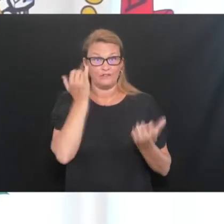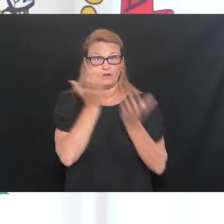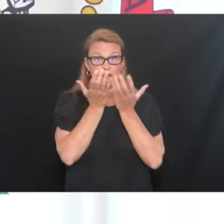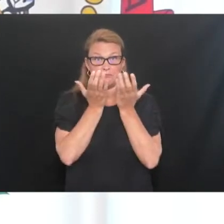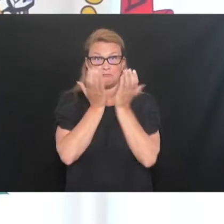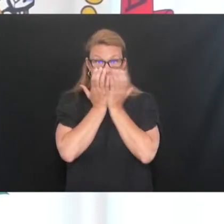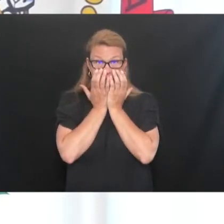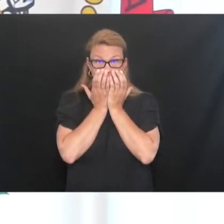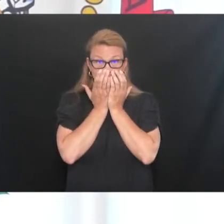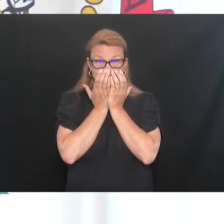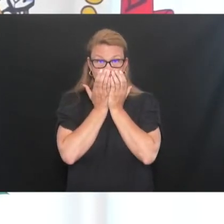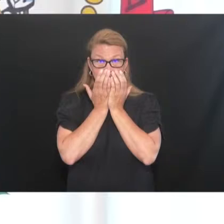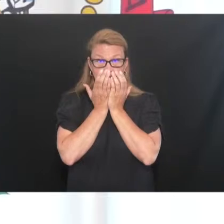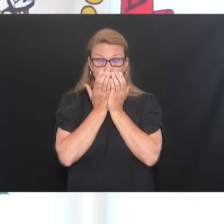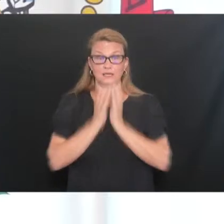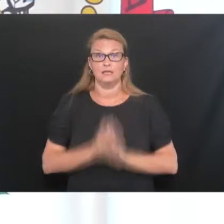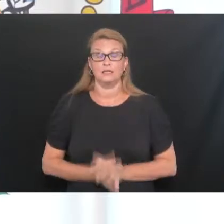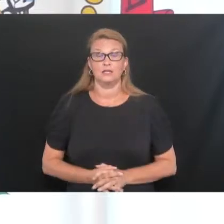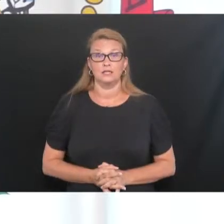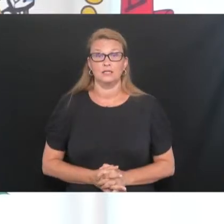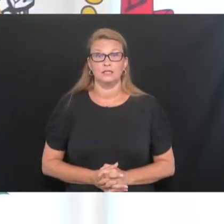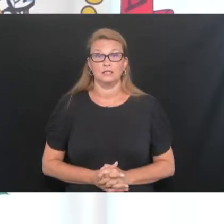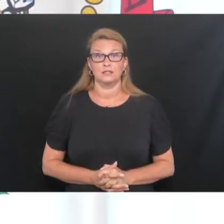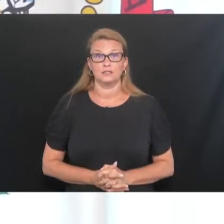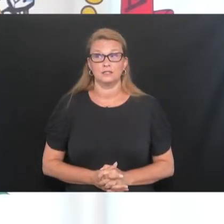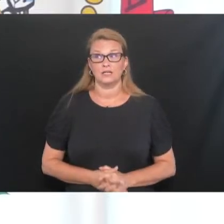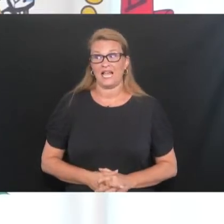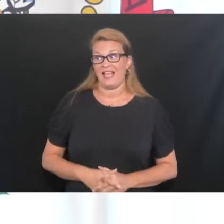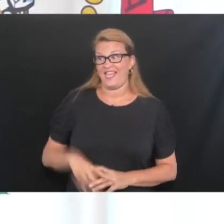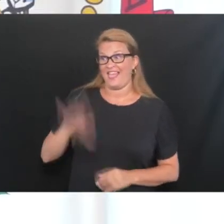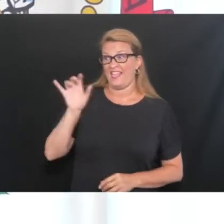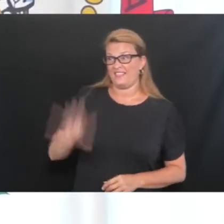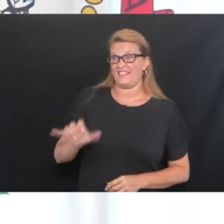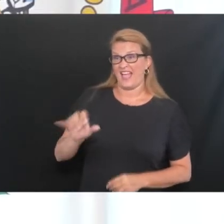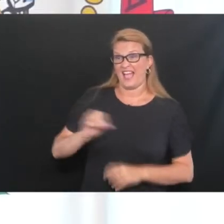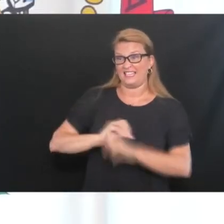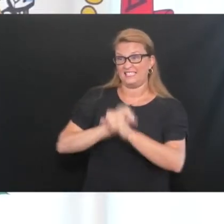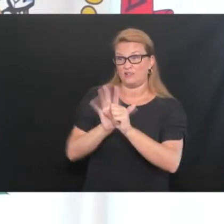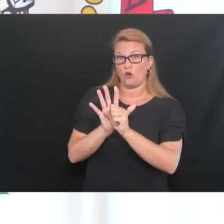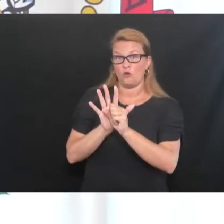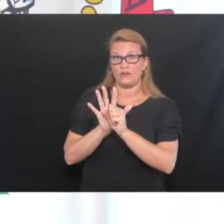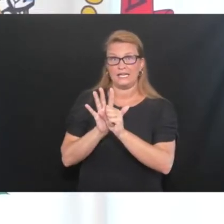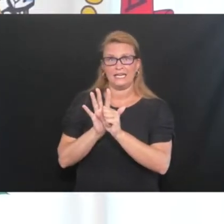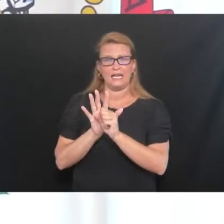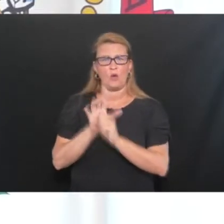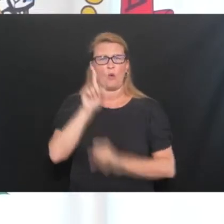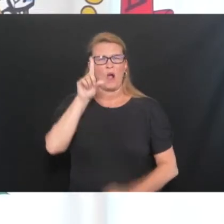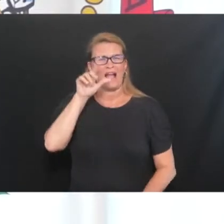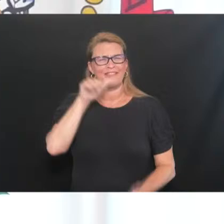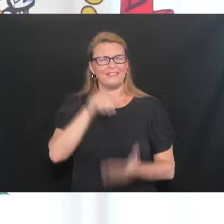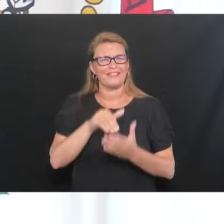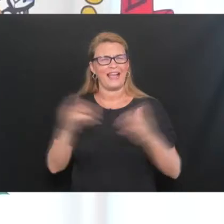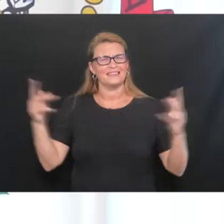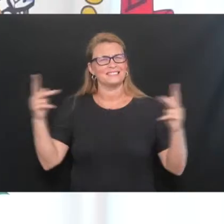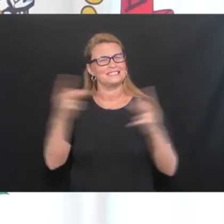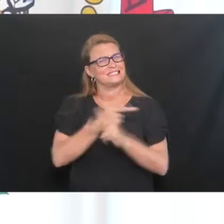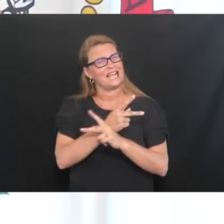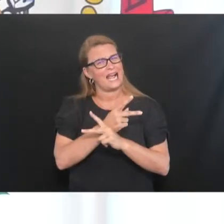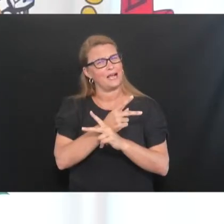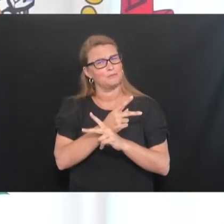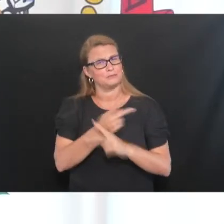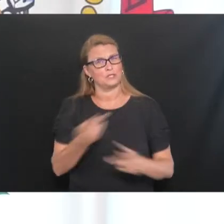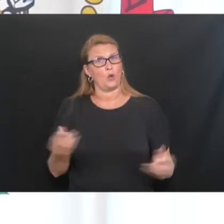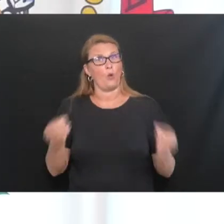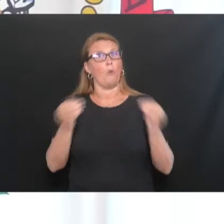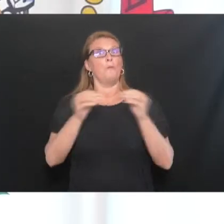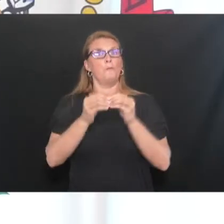you know, with this 1,000 times more of the virus, you know, that is being spewed out of you when